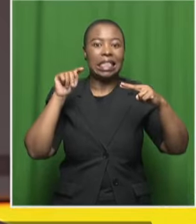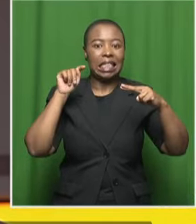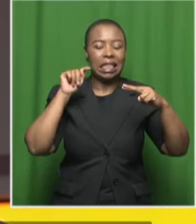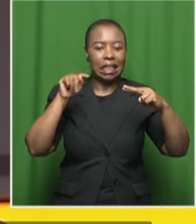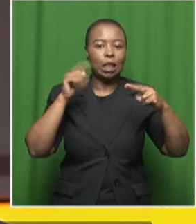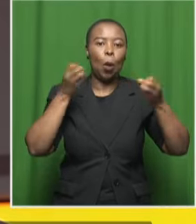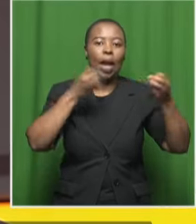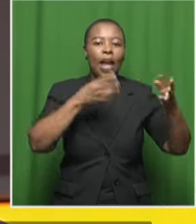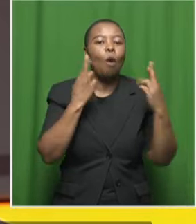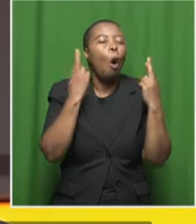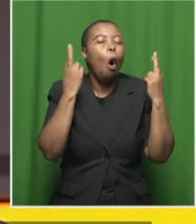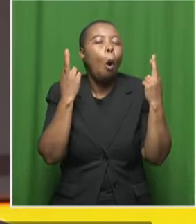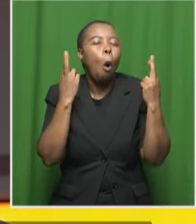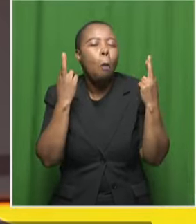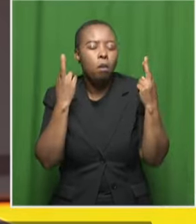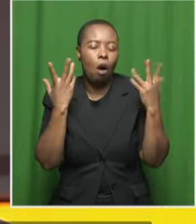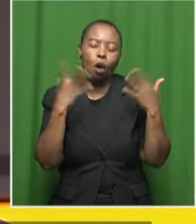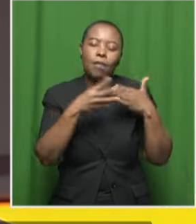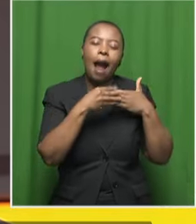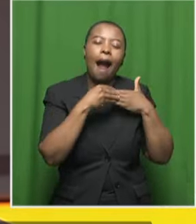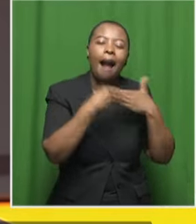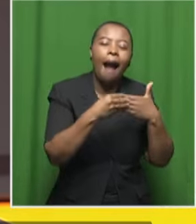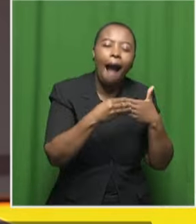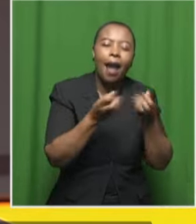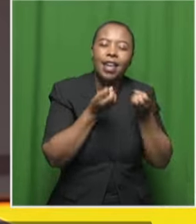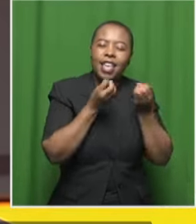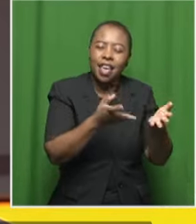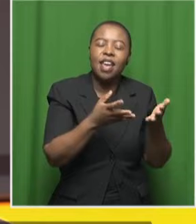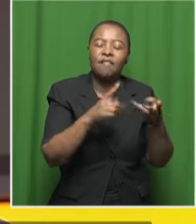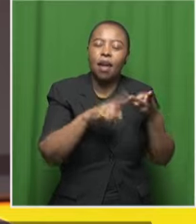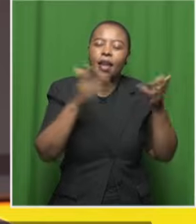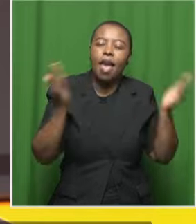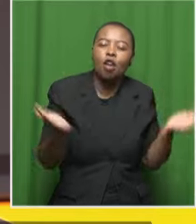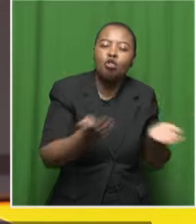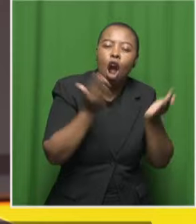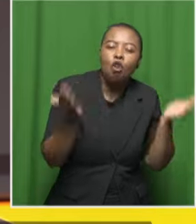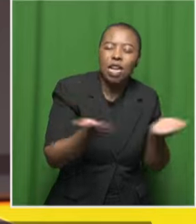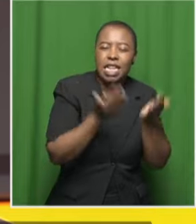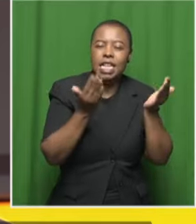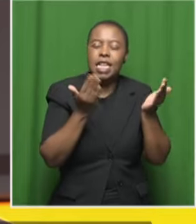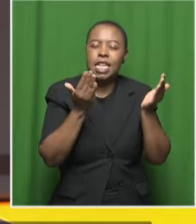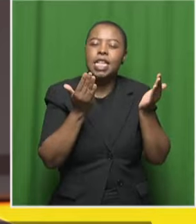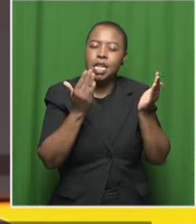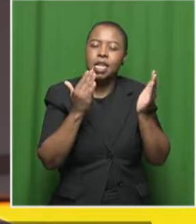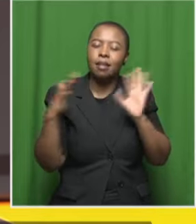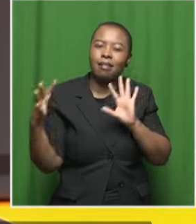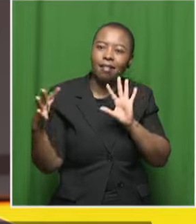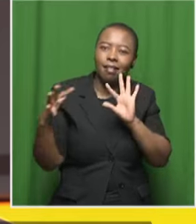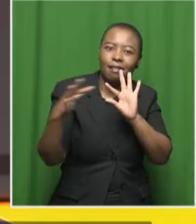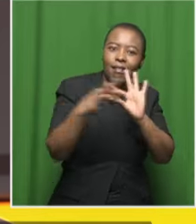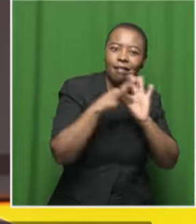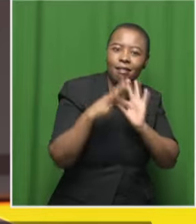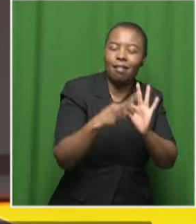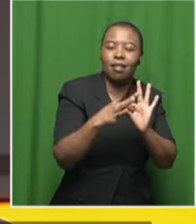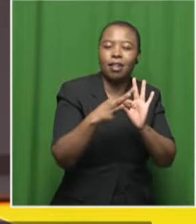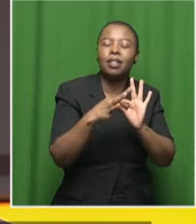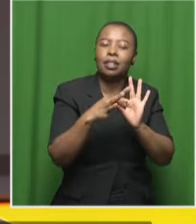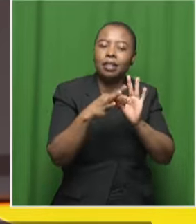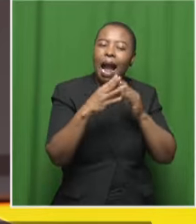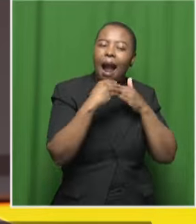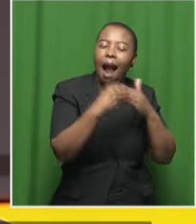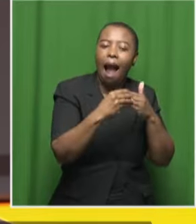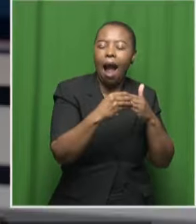then starts to kind of guide them and encourage them or connect them with a path that's going to get them to where they want to be in their